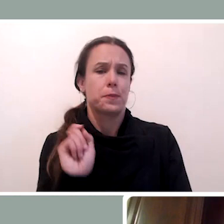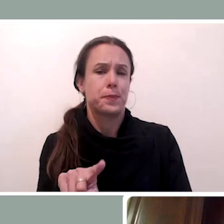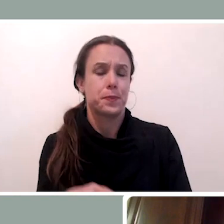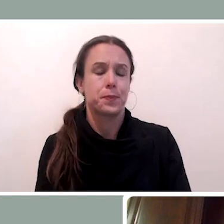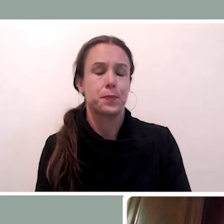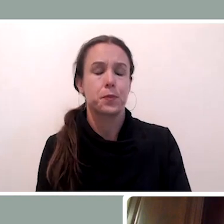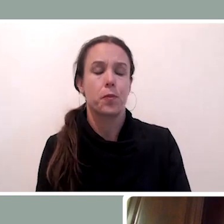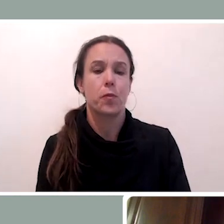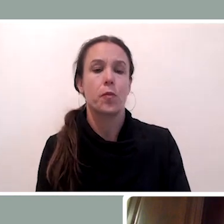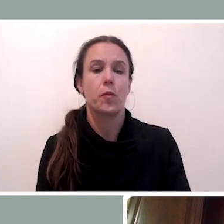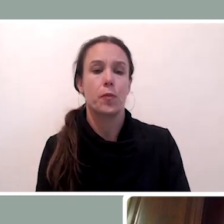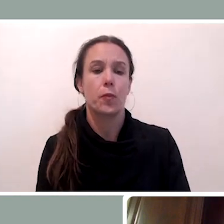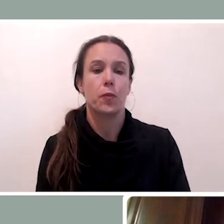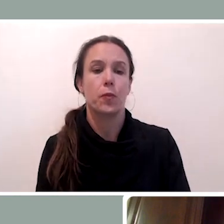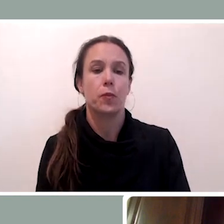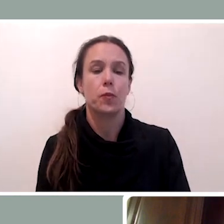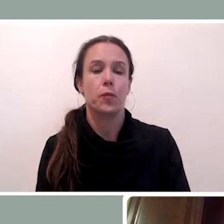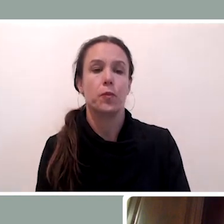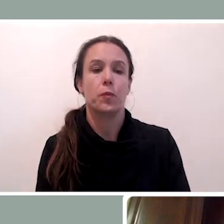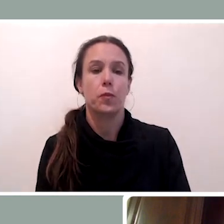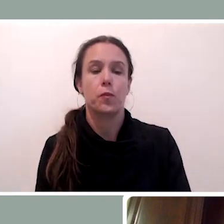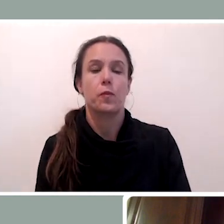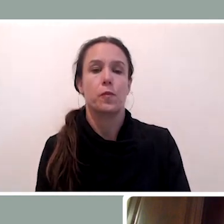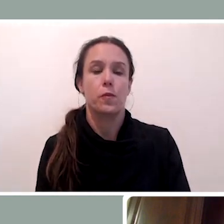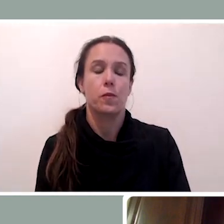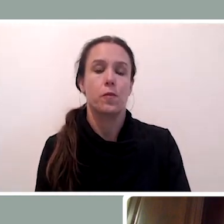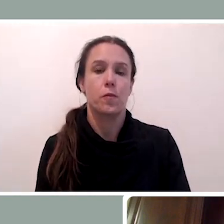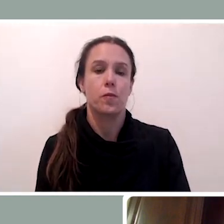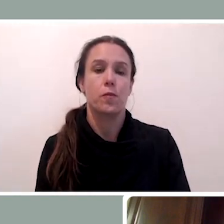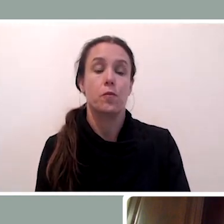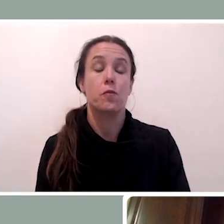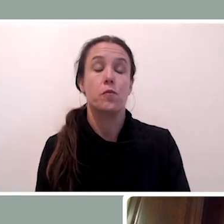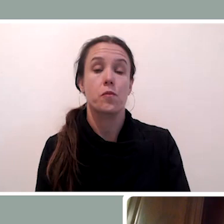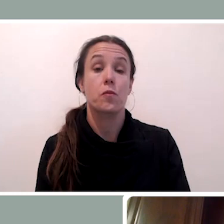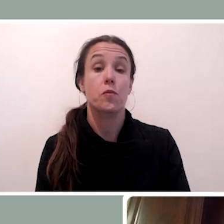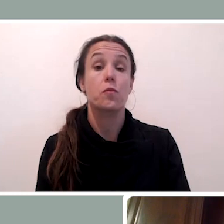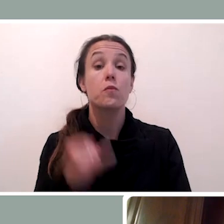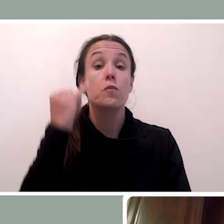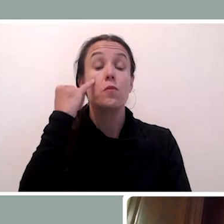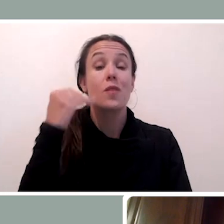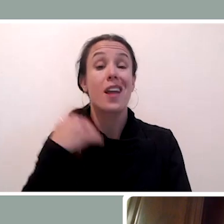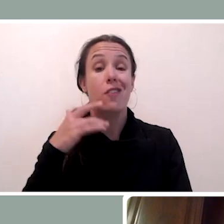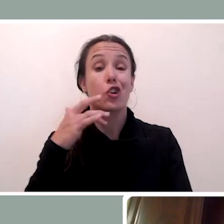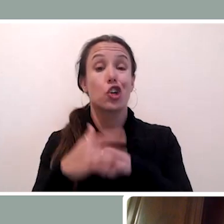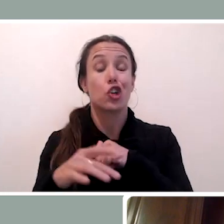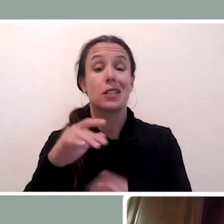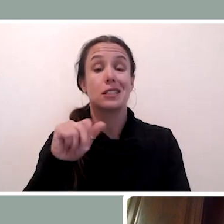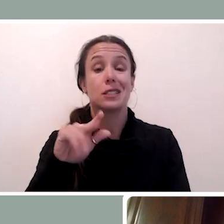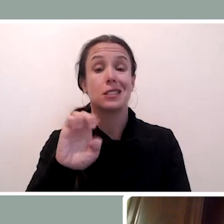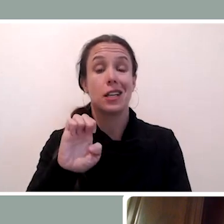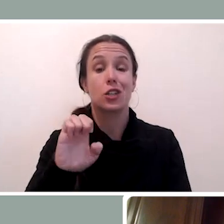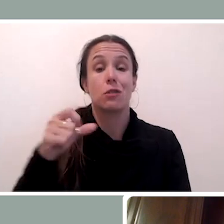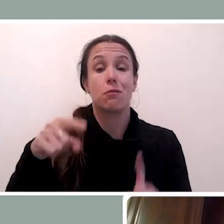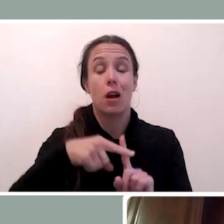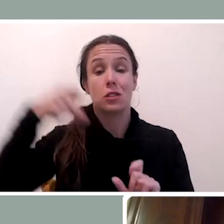someone asking whether if you had an early stage hormone receptor positive breast cancer, would